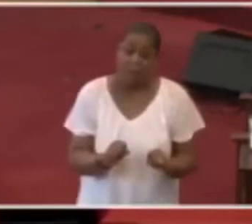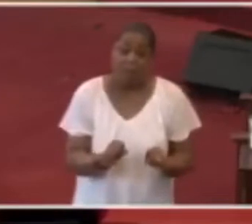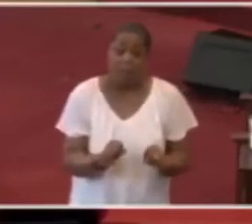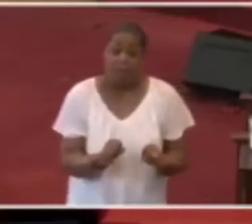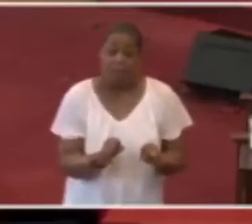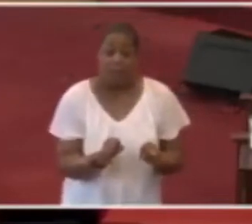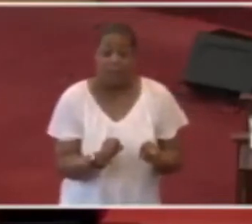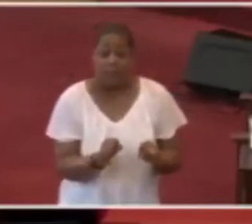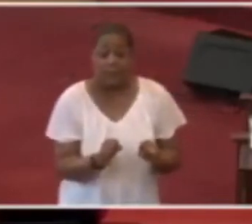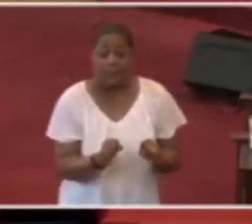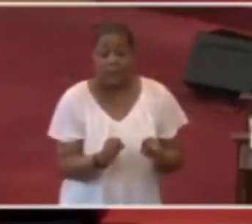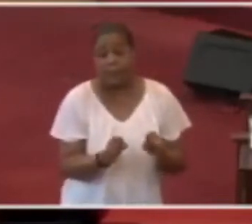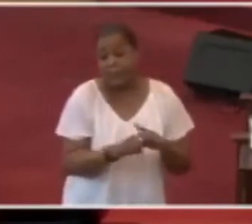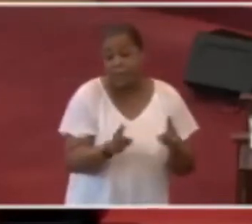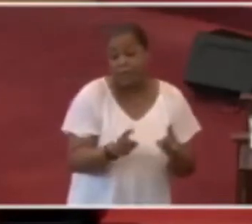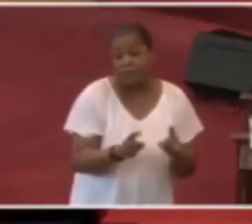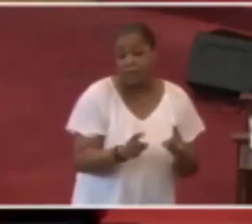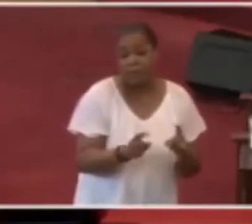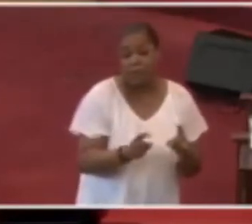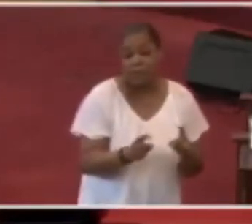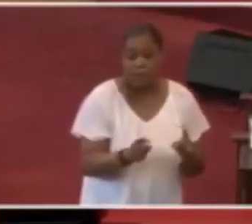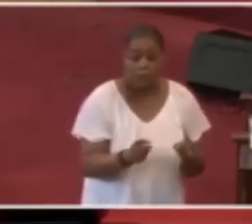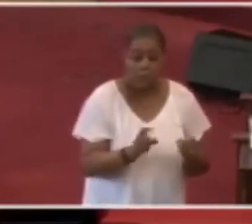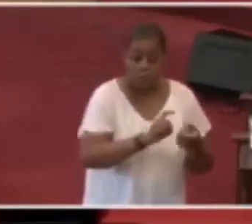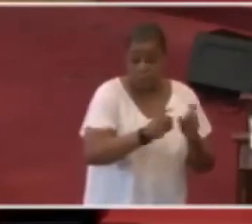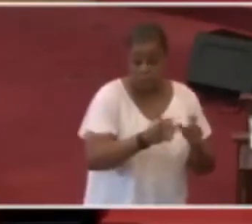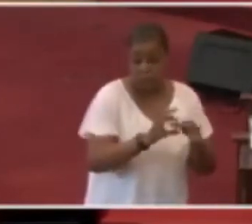between lifelong connections and severing